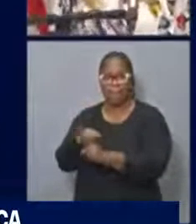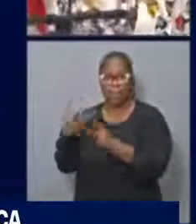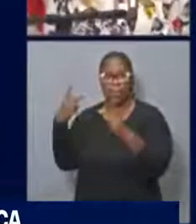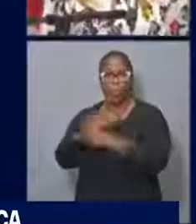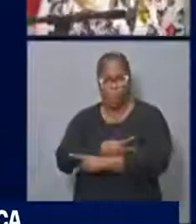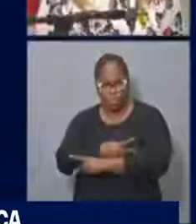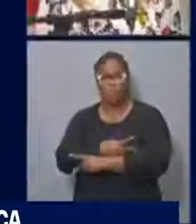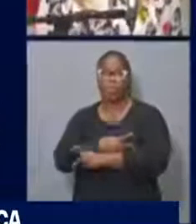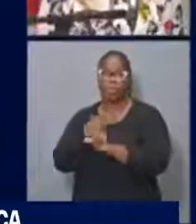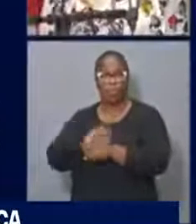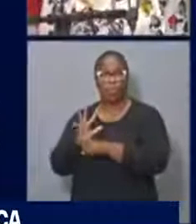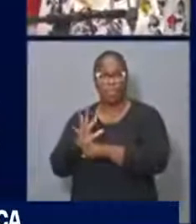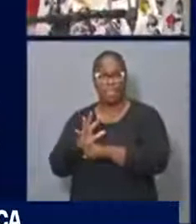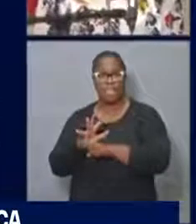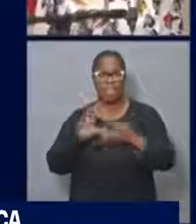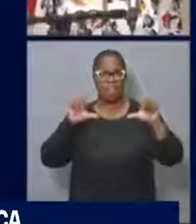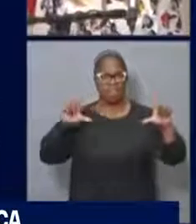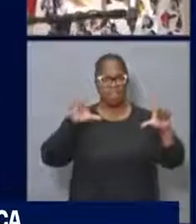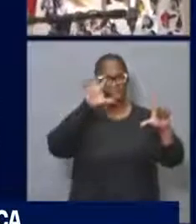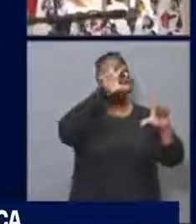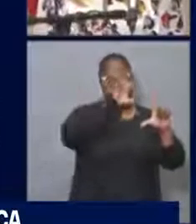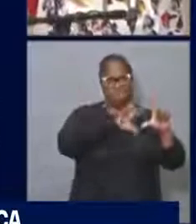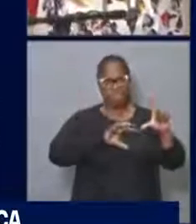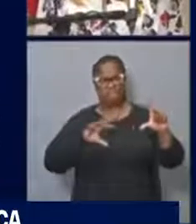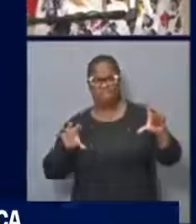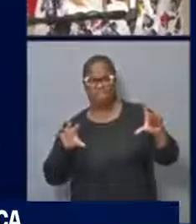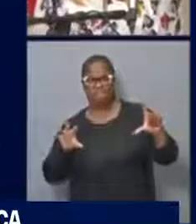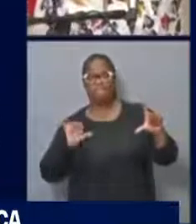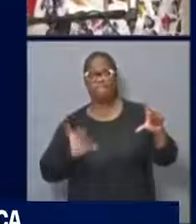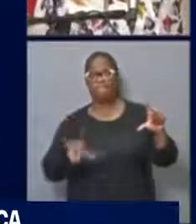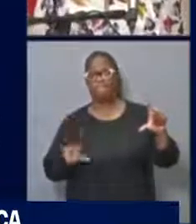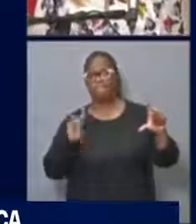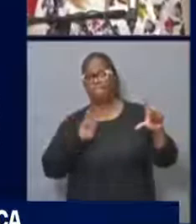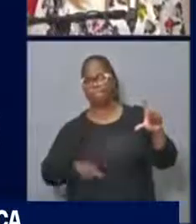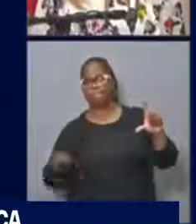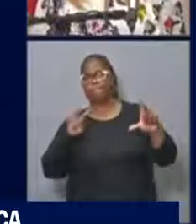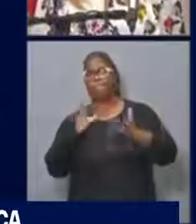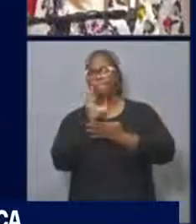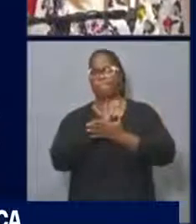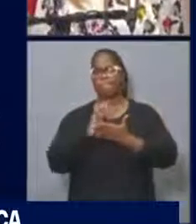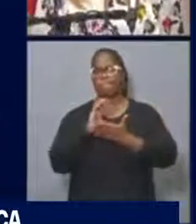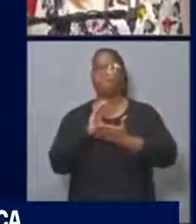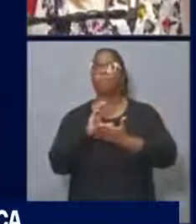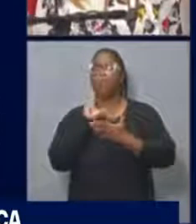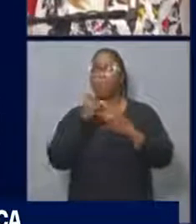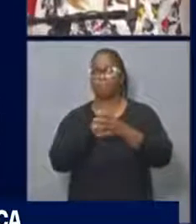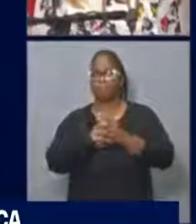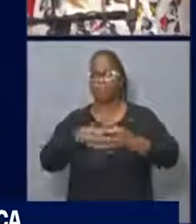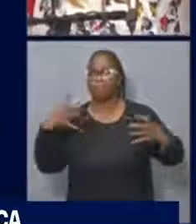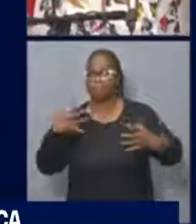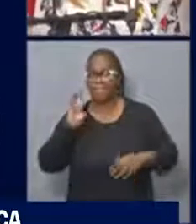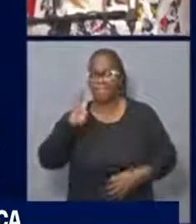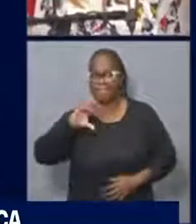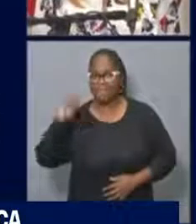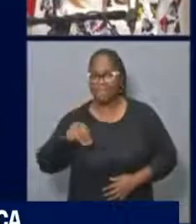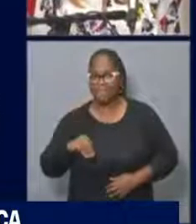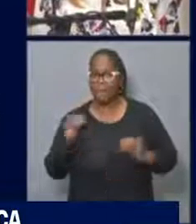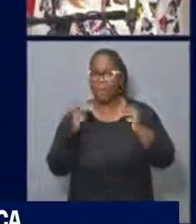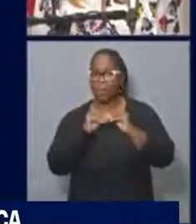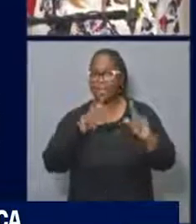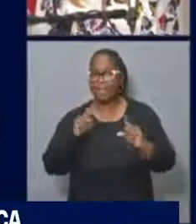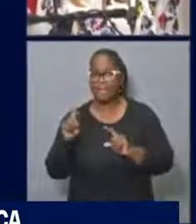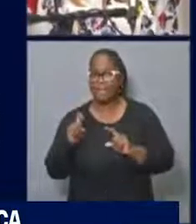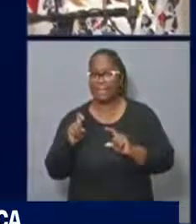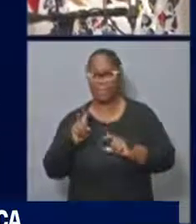that in mind, we are expanding the county's testing sites by 65% over the next couple of weeks, with the entirety of that